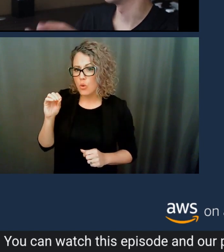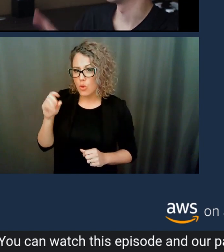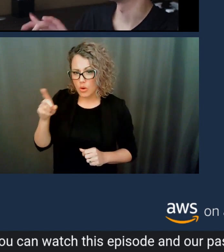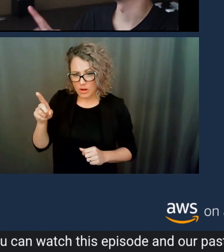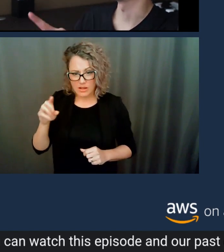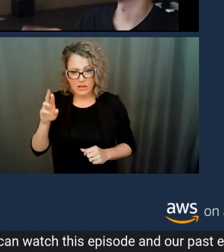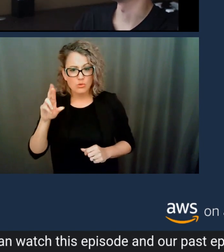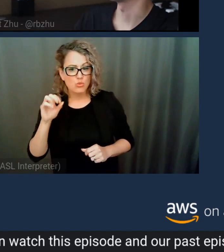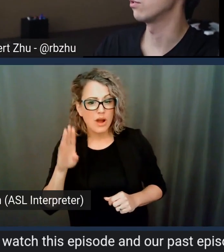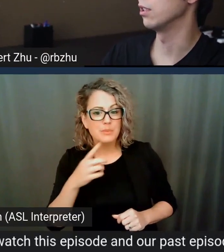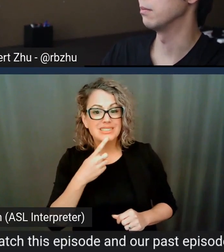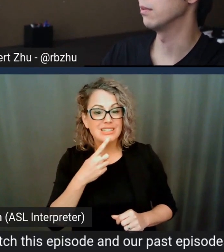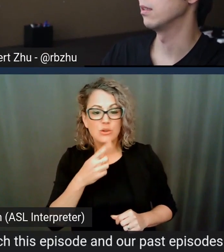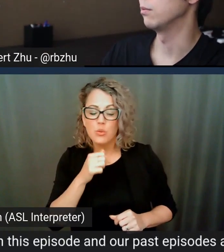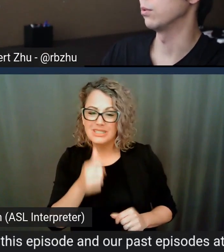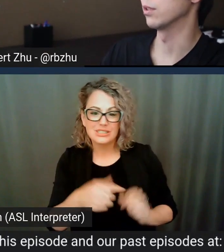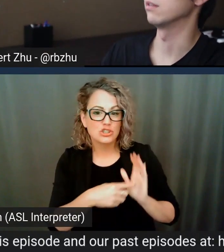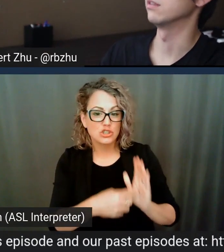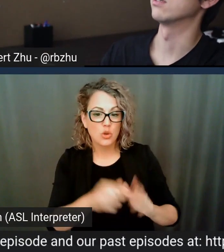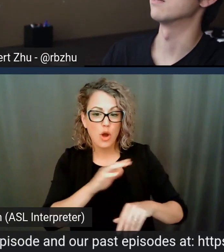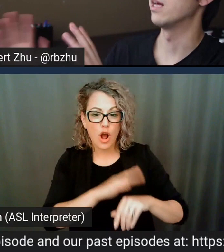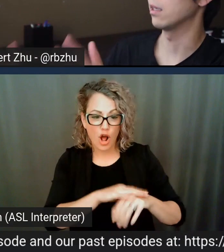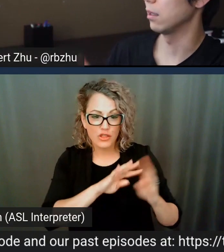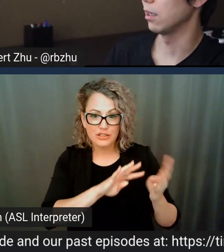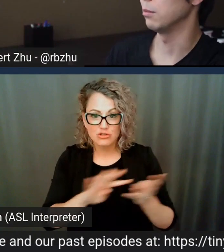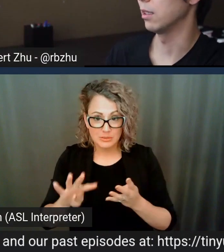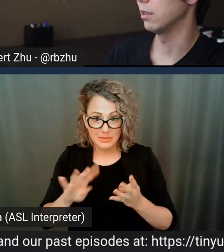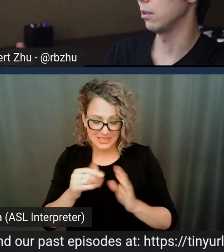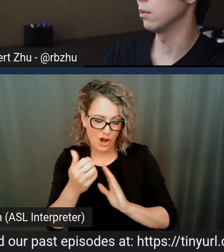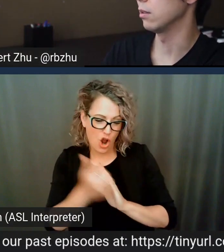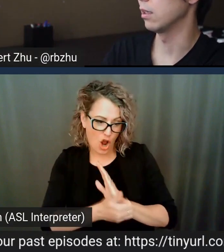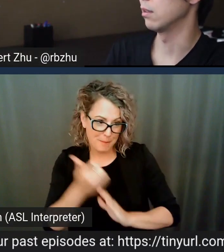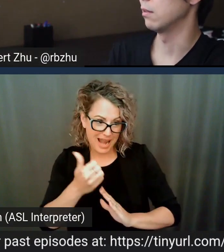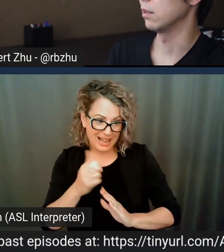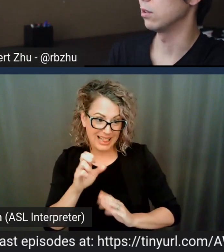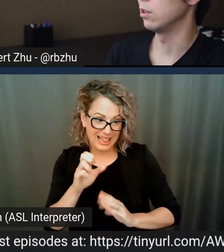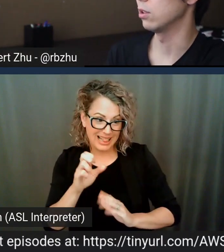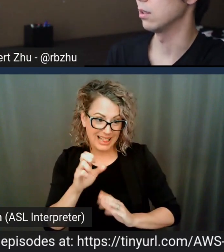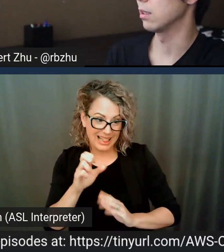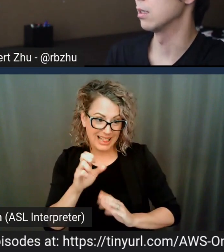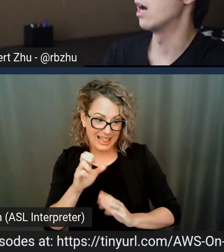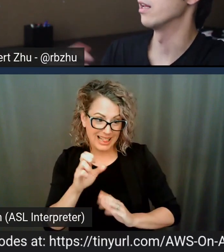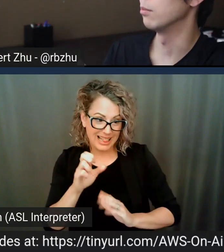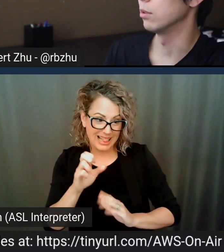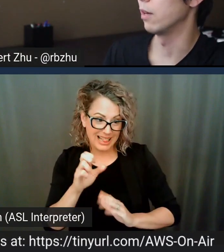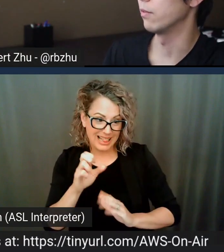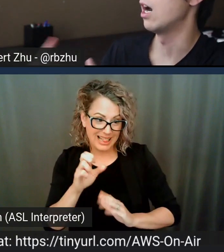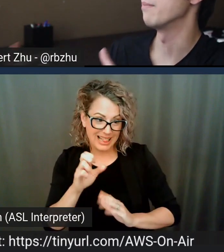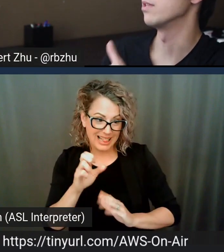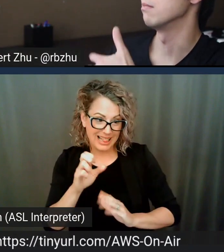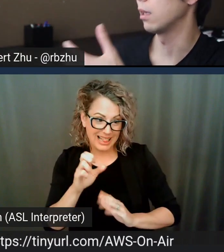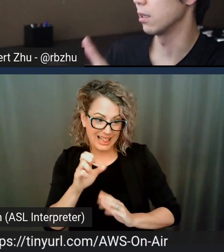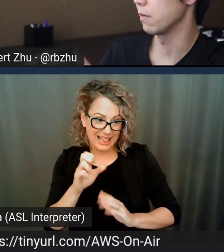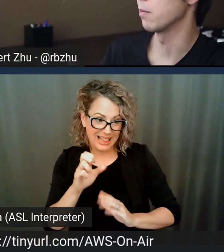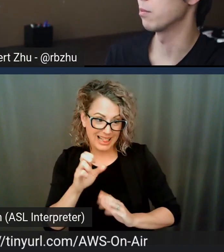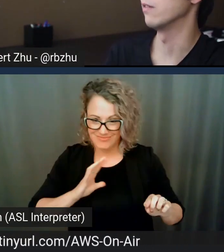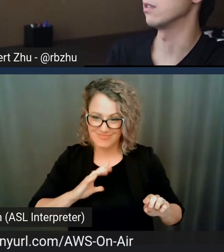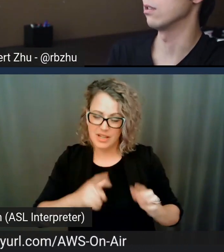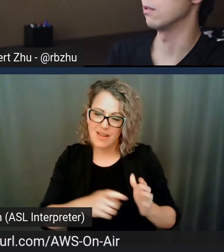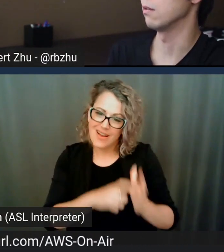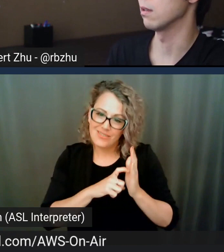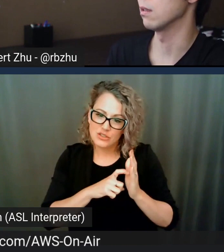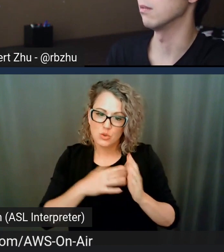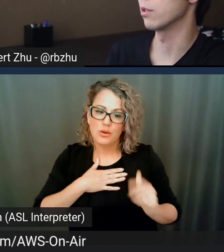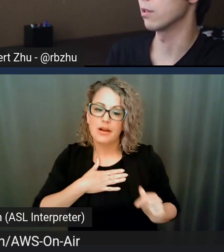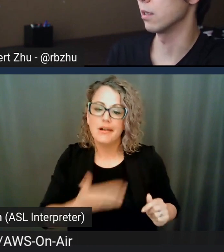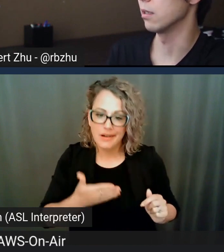earlier, which we didn't feature on the stream, which was, is it automatically enabled? And I think you just answered that right, Satish. It's not exactly opt in because of some of the privacy